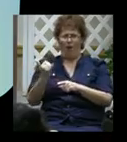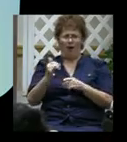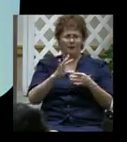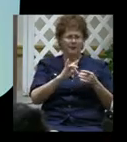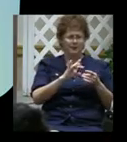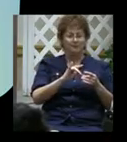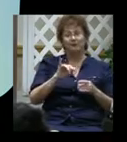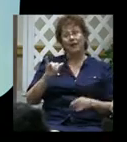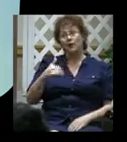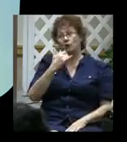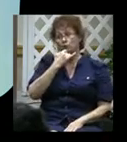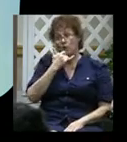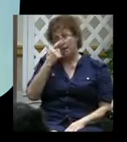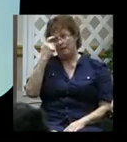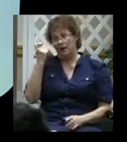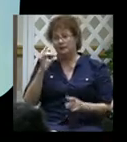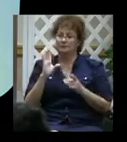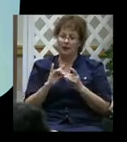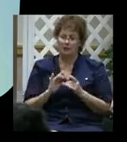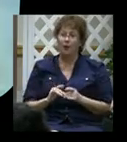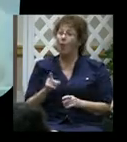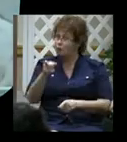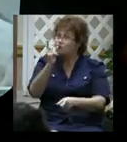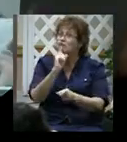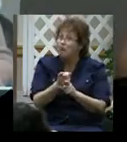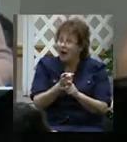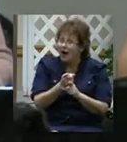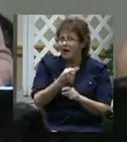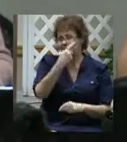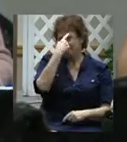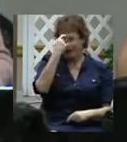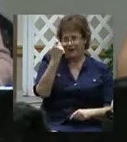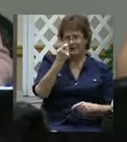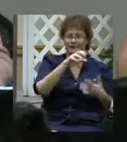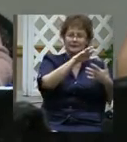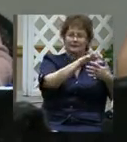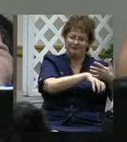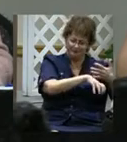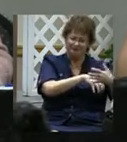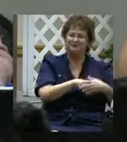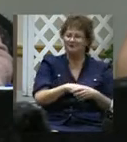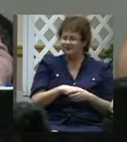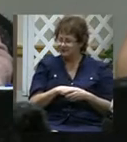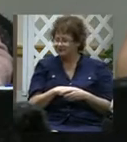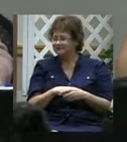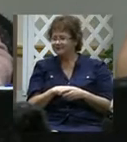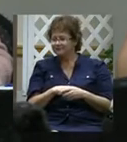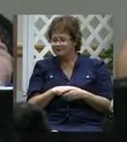well, this is wrong because, or you got it right because, right? So we're trying to